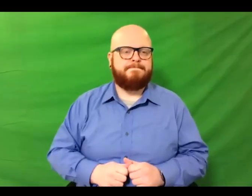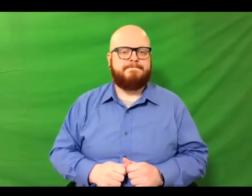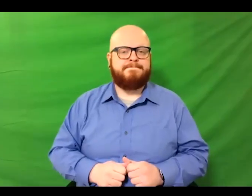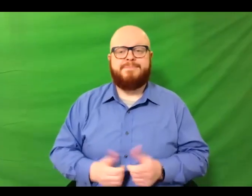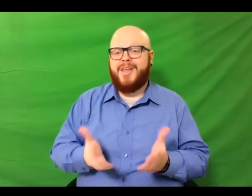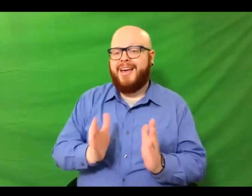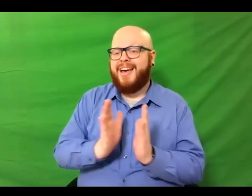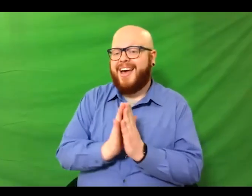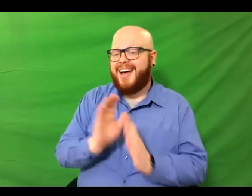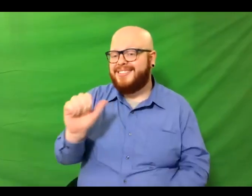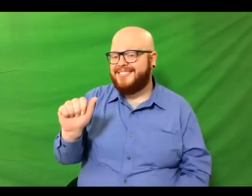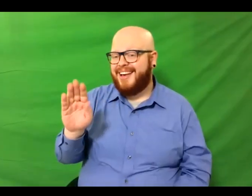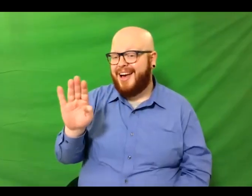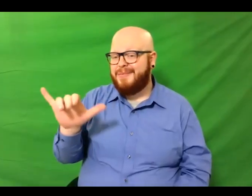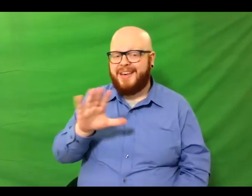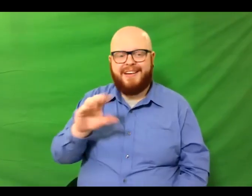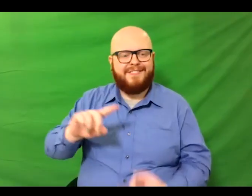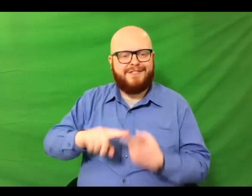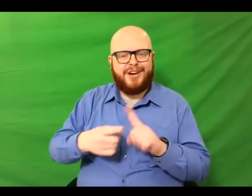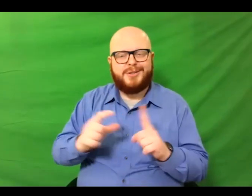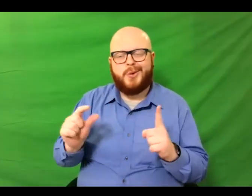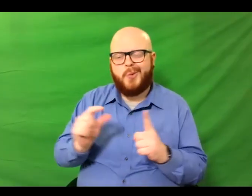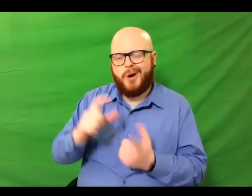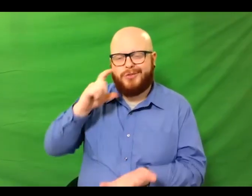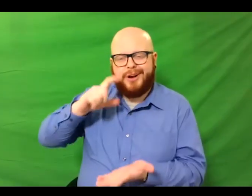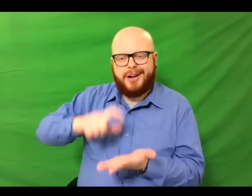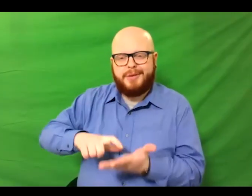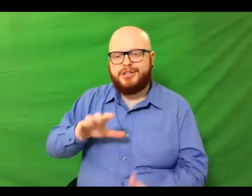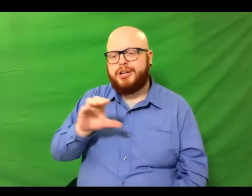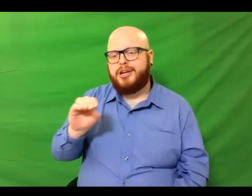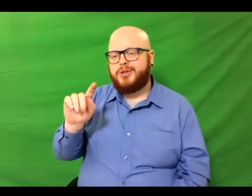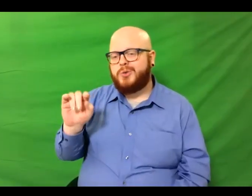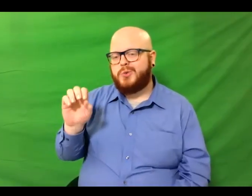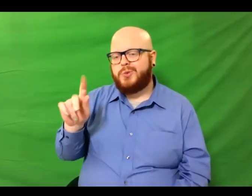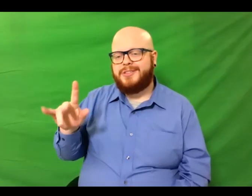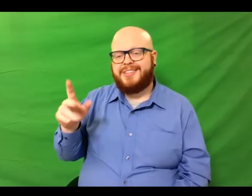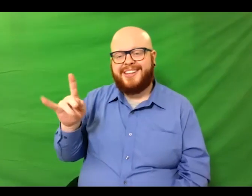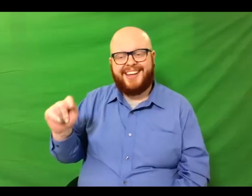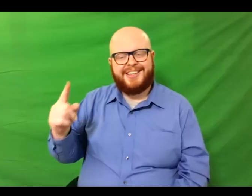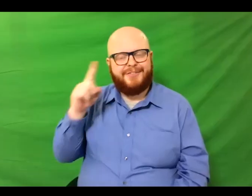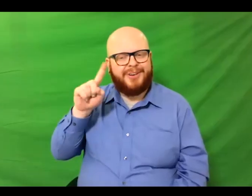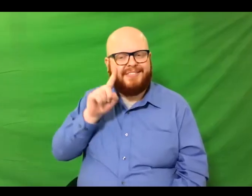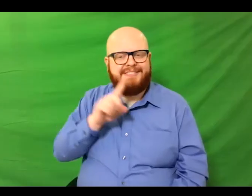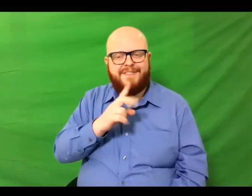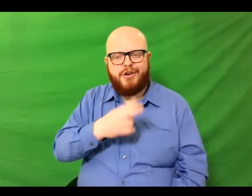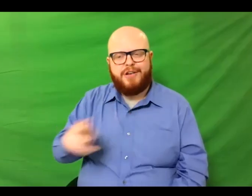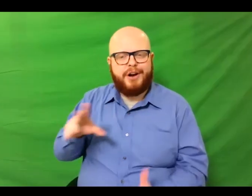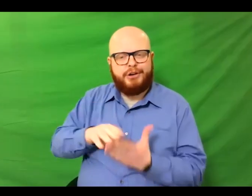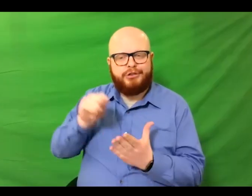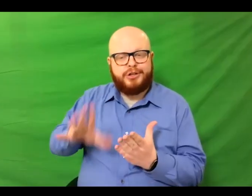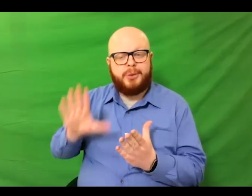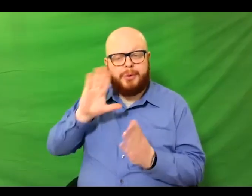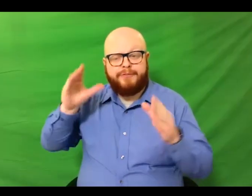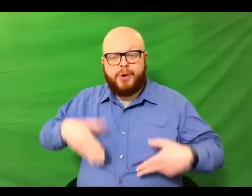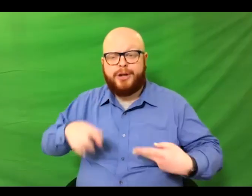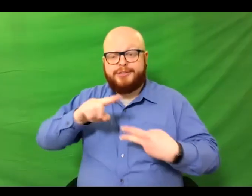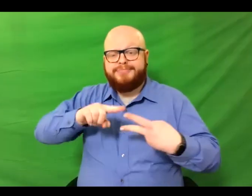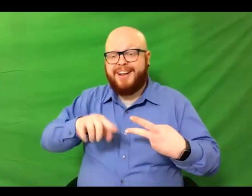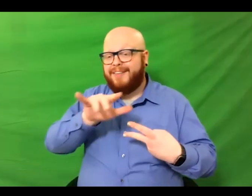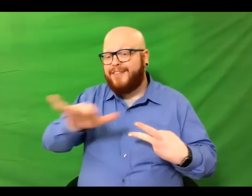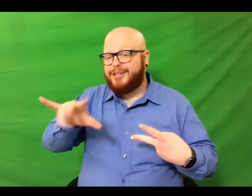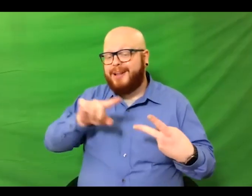Ask Abbey and Friends, word recognition and toolkit for deaf and hard of hearing learners. We're going to be focusing on fingerspelling and handshapes.